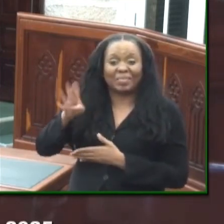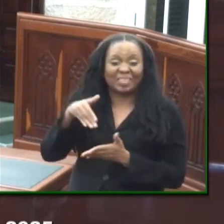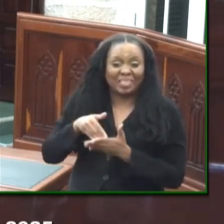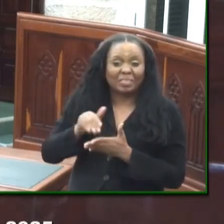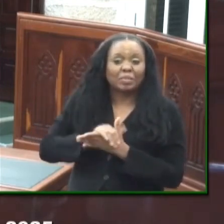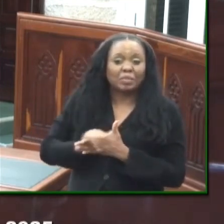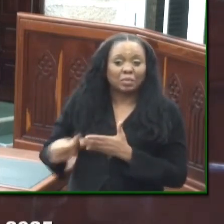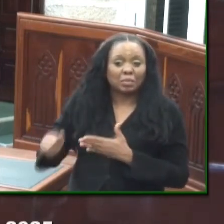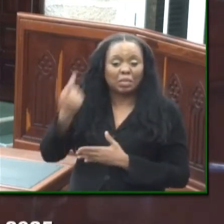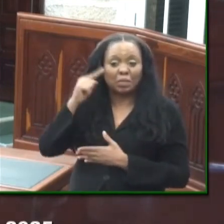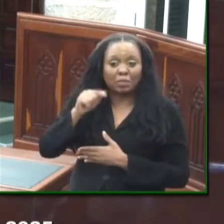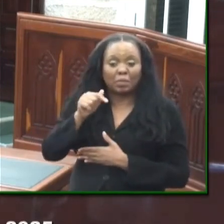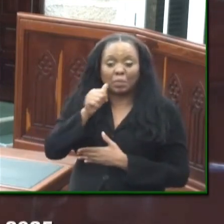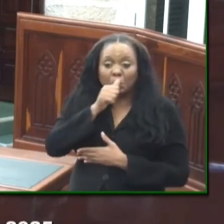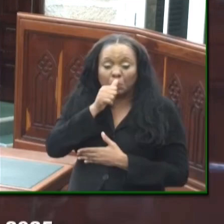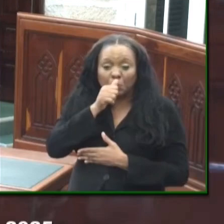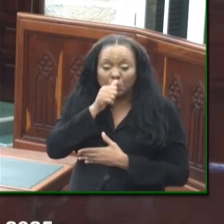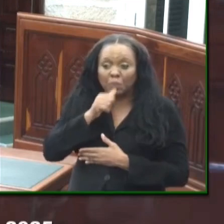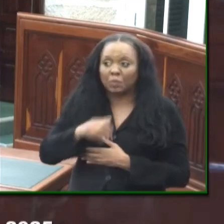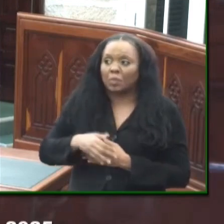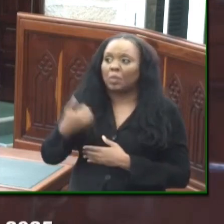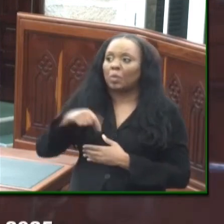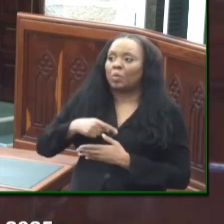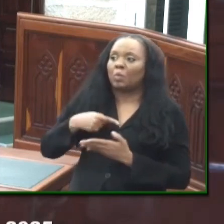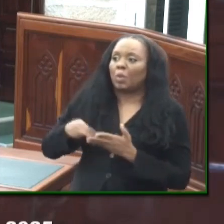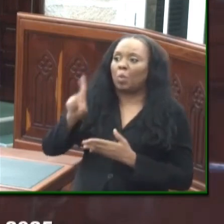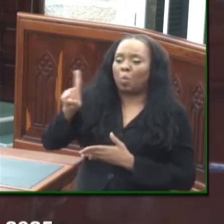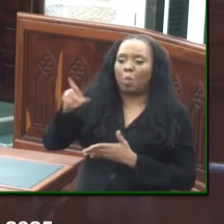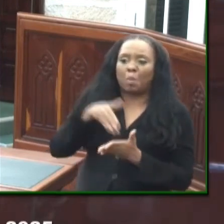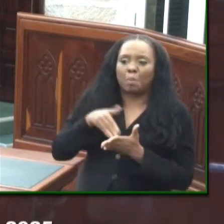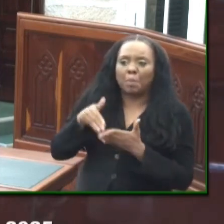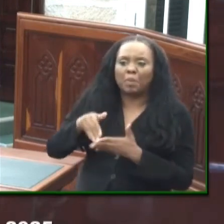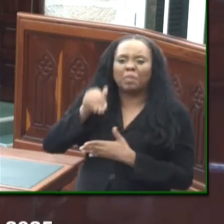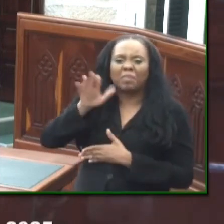$604,000 in private rents. We have paid out